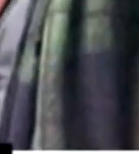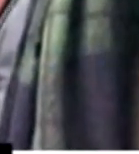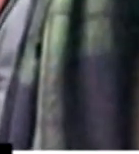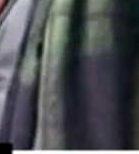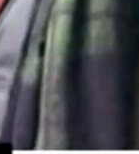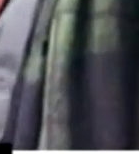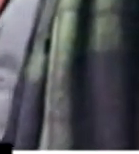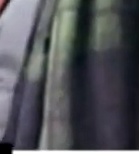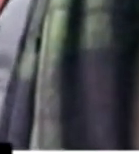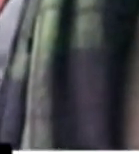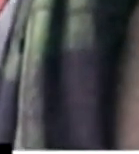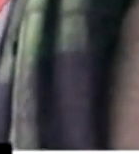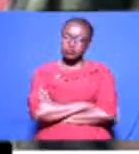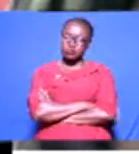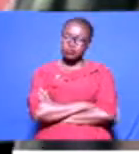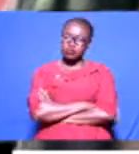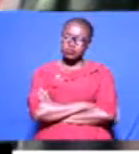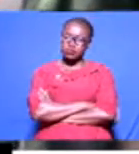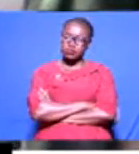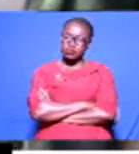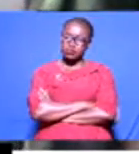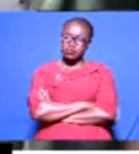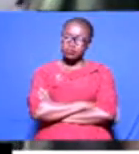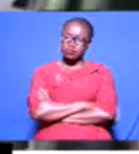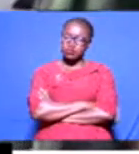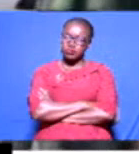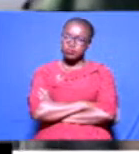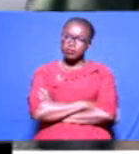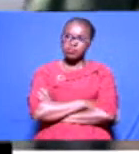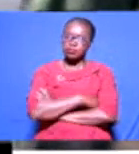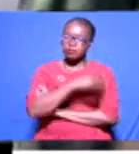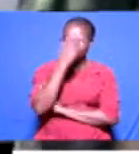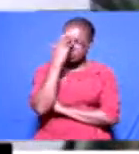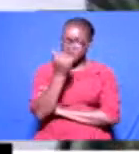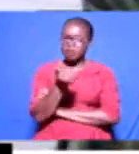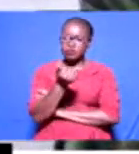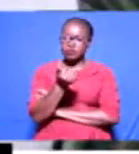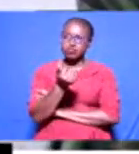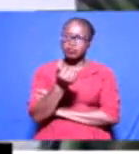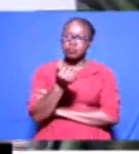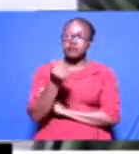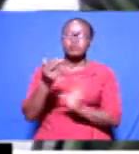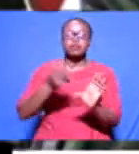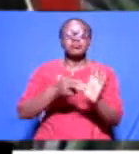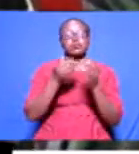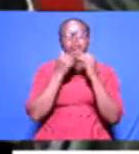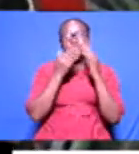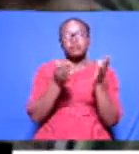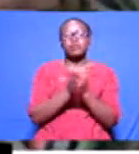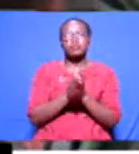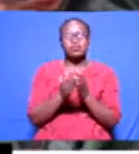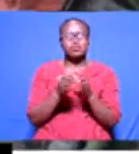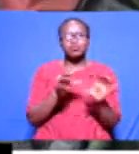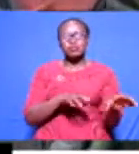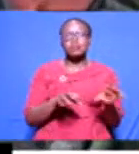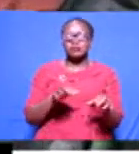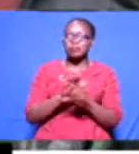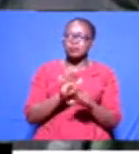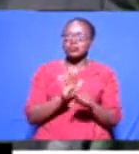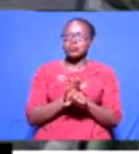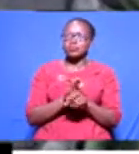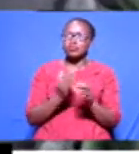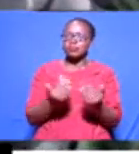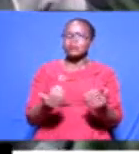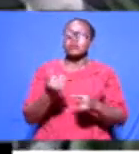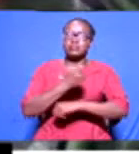wa shule wako, kupeleka shule hakuna. Juu ya petrol. Sasa tunasumbukana sana, hata watoto wetu wenye wanaenda